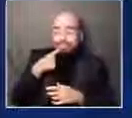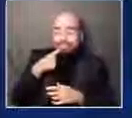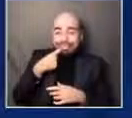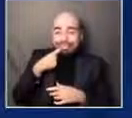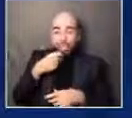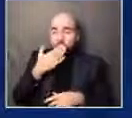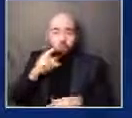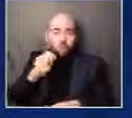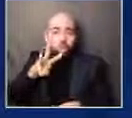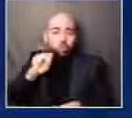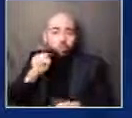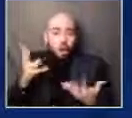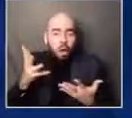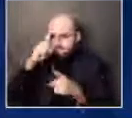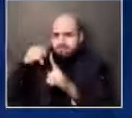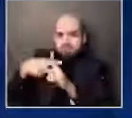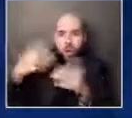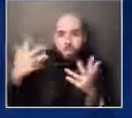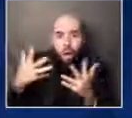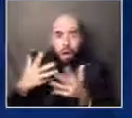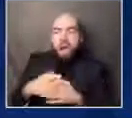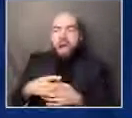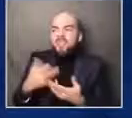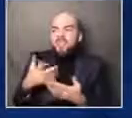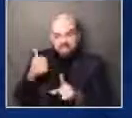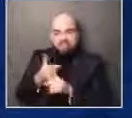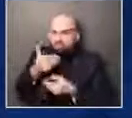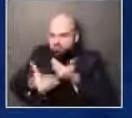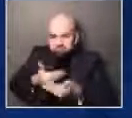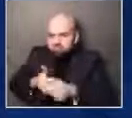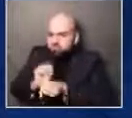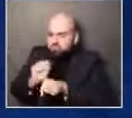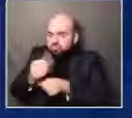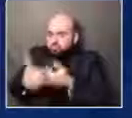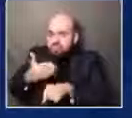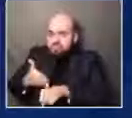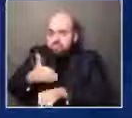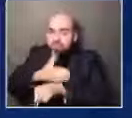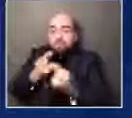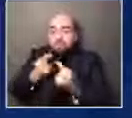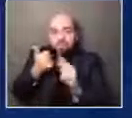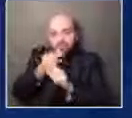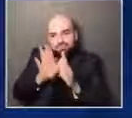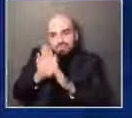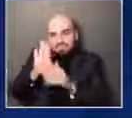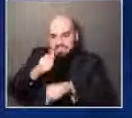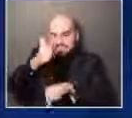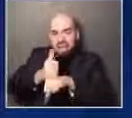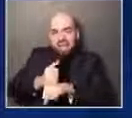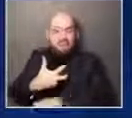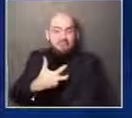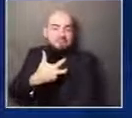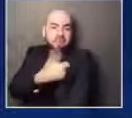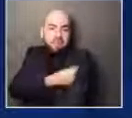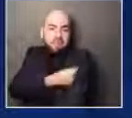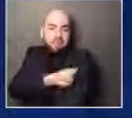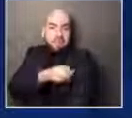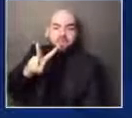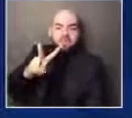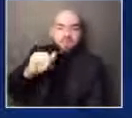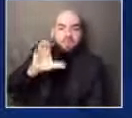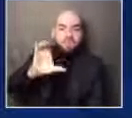fight announcement has been progress made toward a successful vaccine. Soon, the expectation